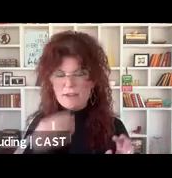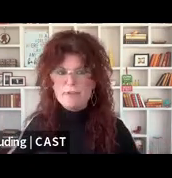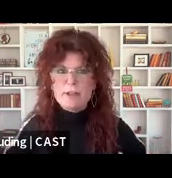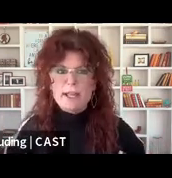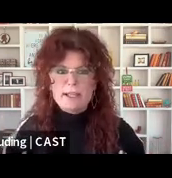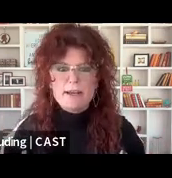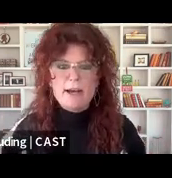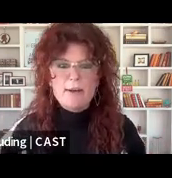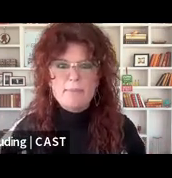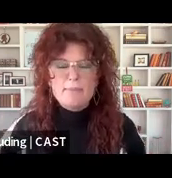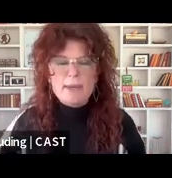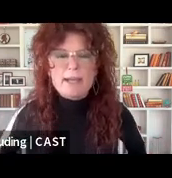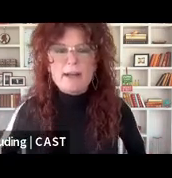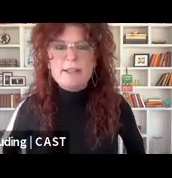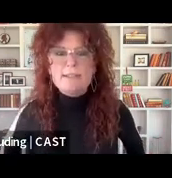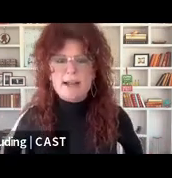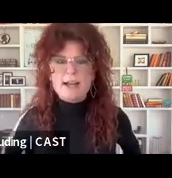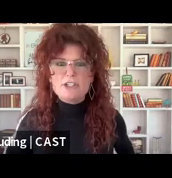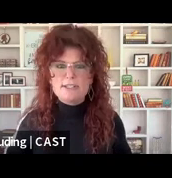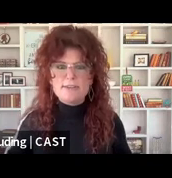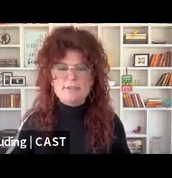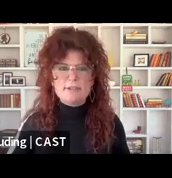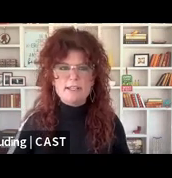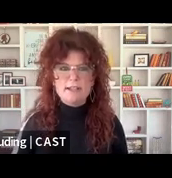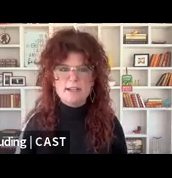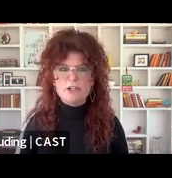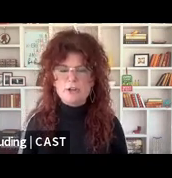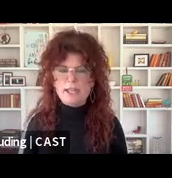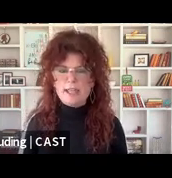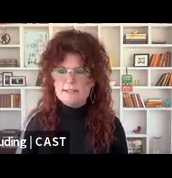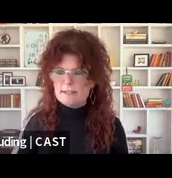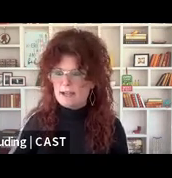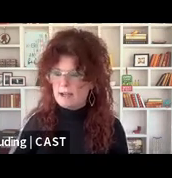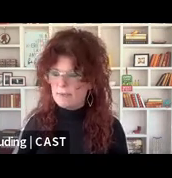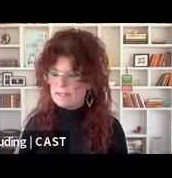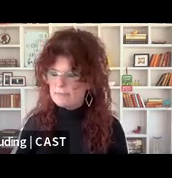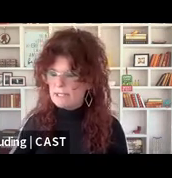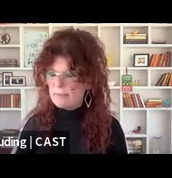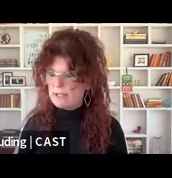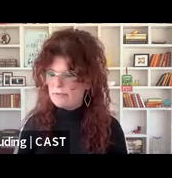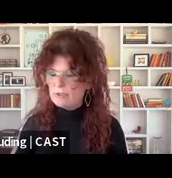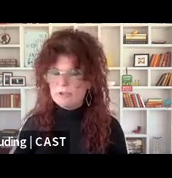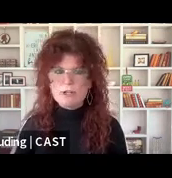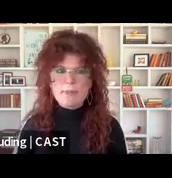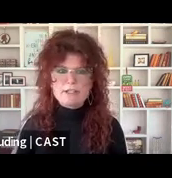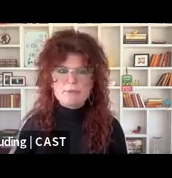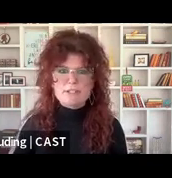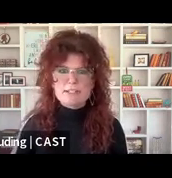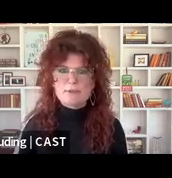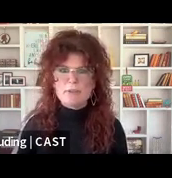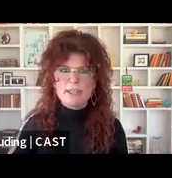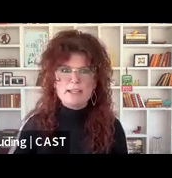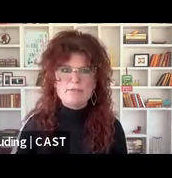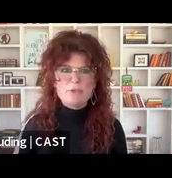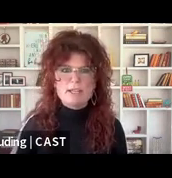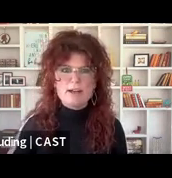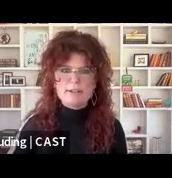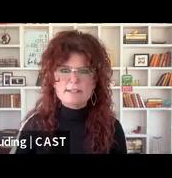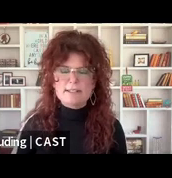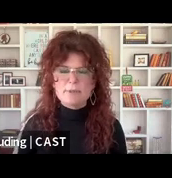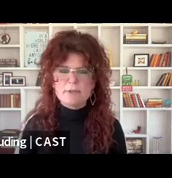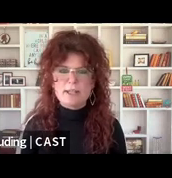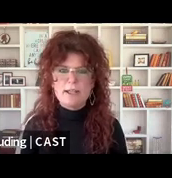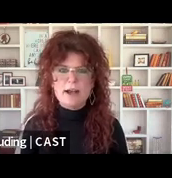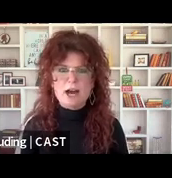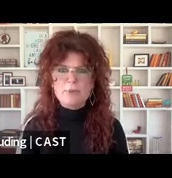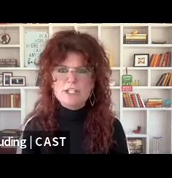this call, I feel like my colleagues and I should definitely create some template for learning management systems on thinking of UDL